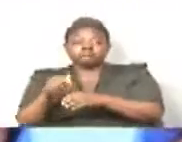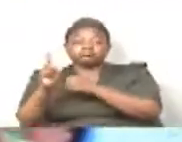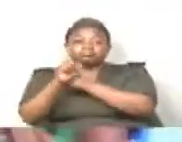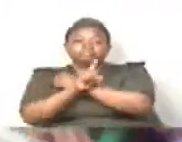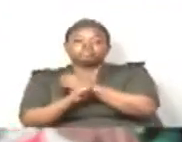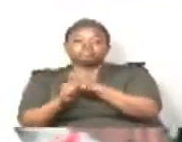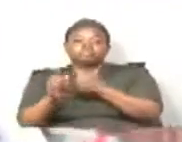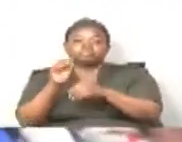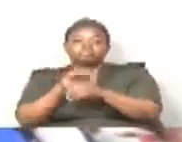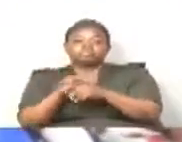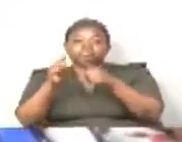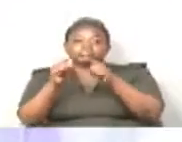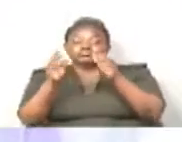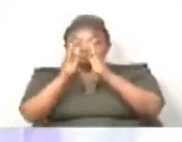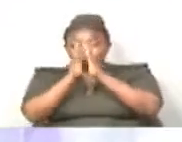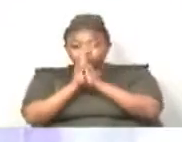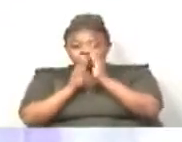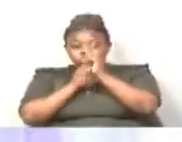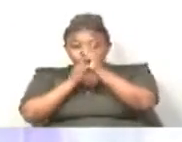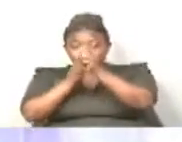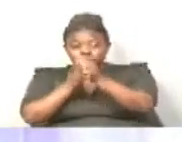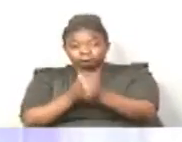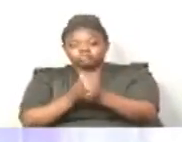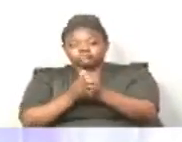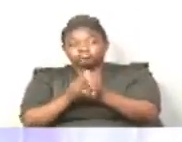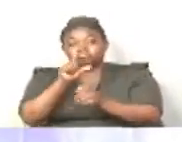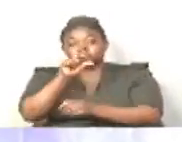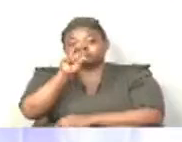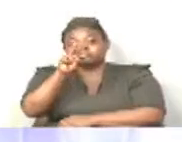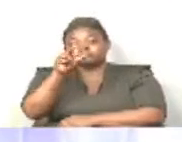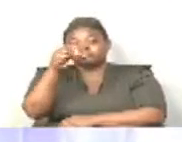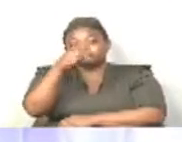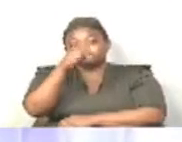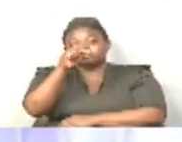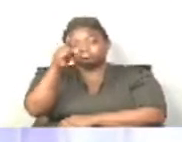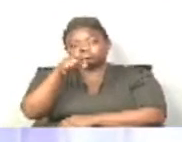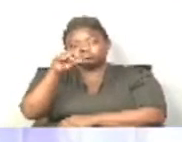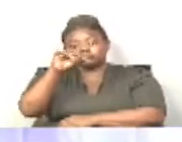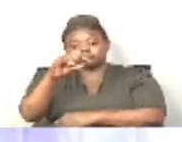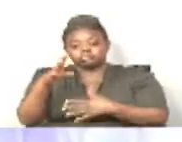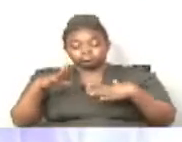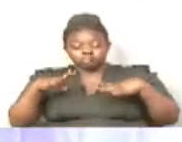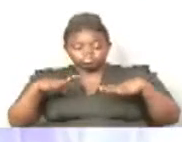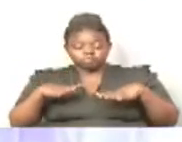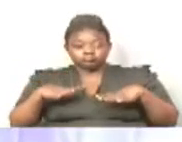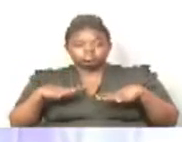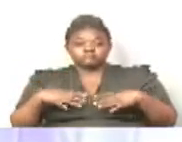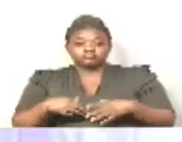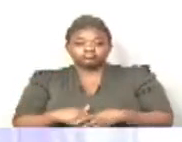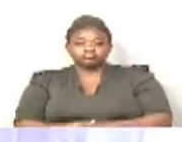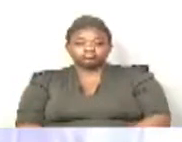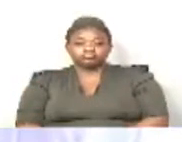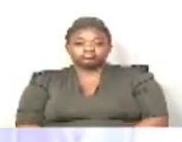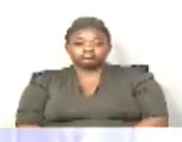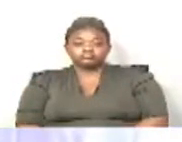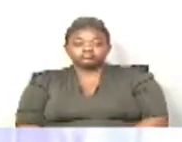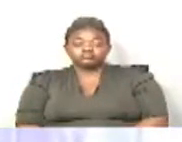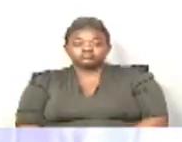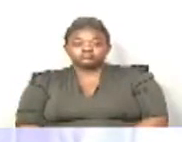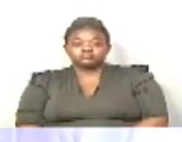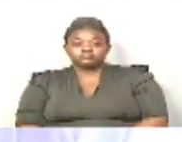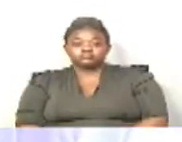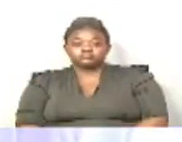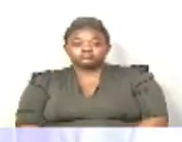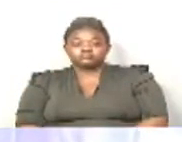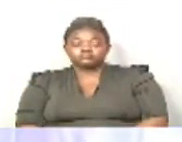kansana chitambiro cha misa ekulembeddwa musumba saza lya Lugaza ya Umola Mathias Sekamanya. Deliver us, Lord, from every